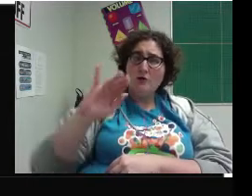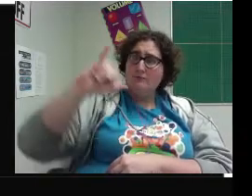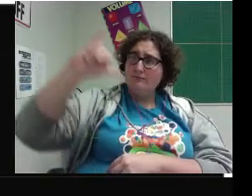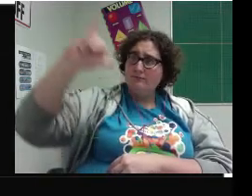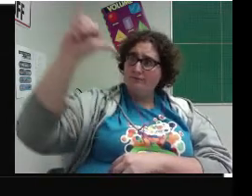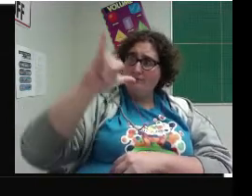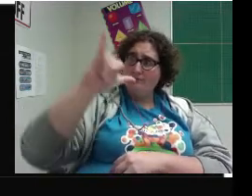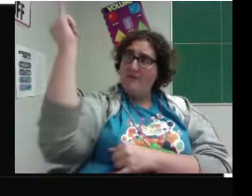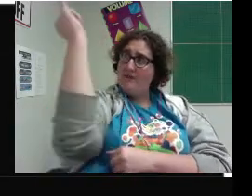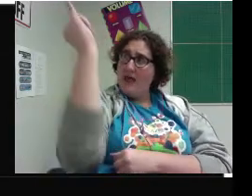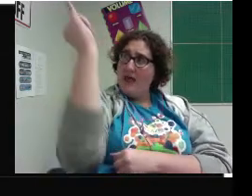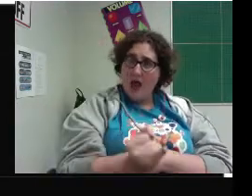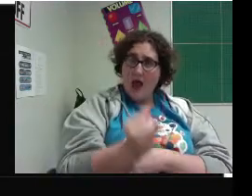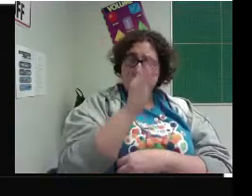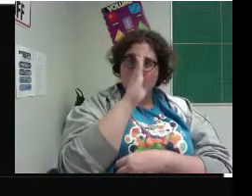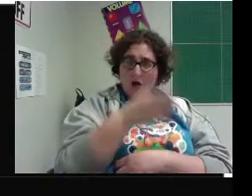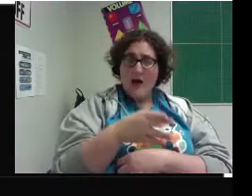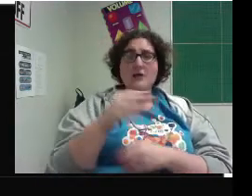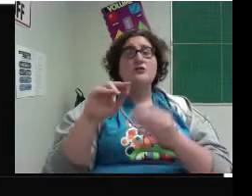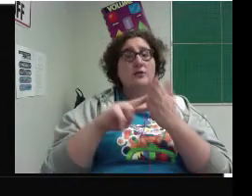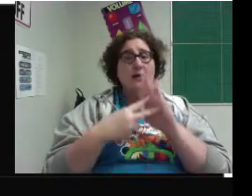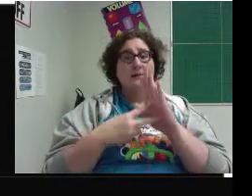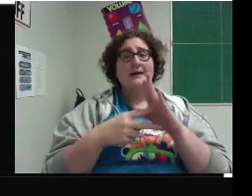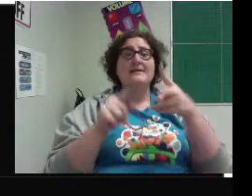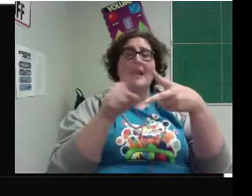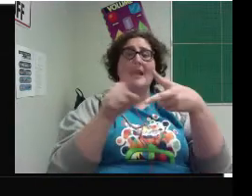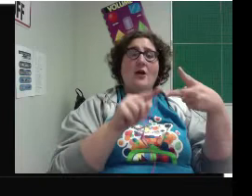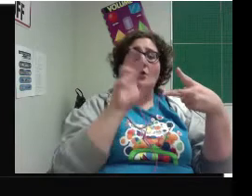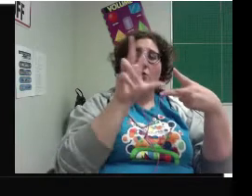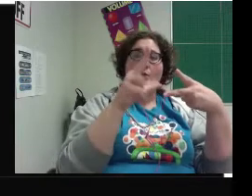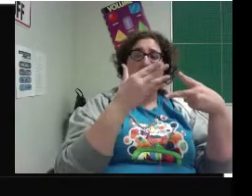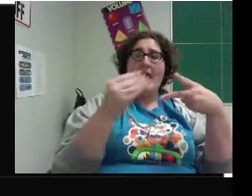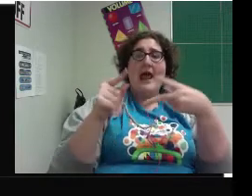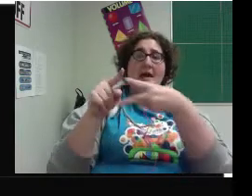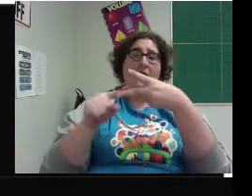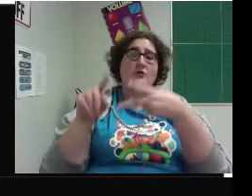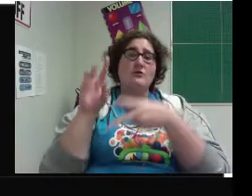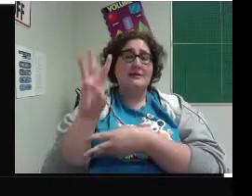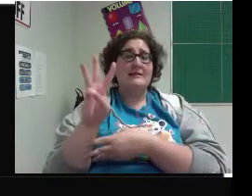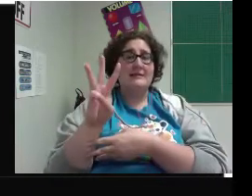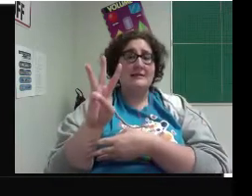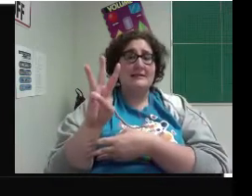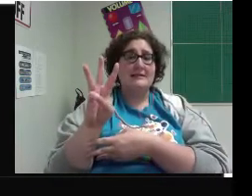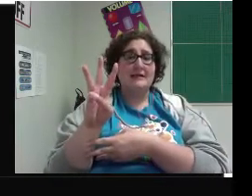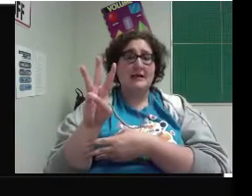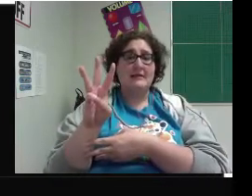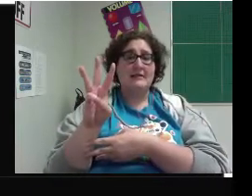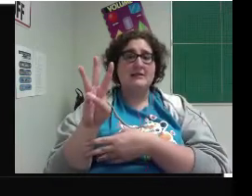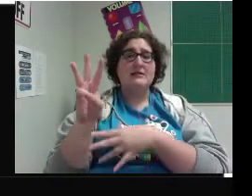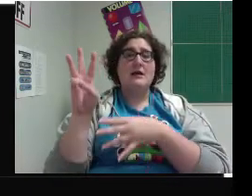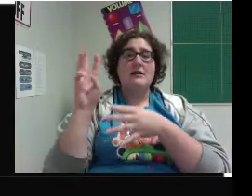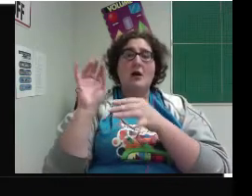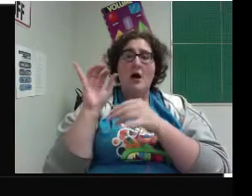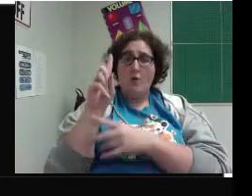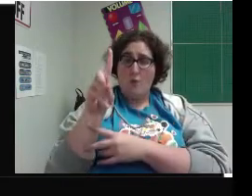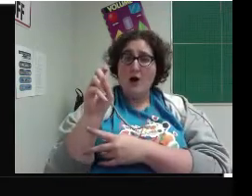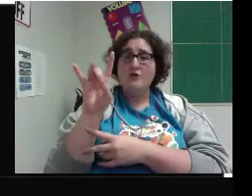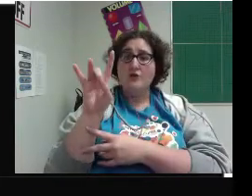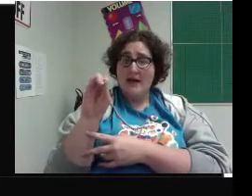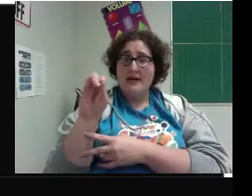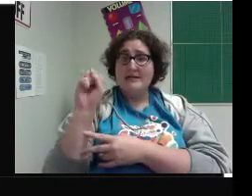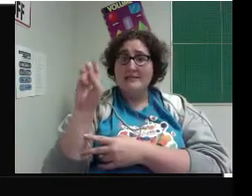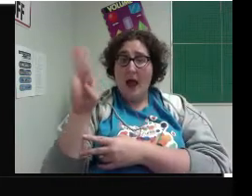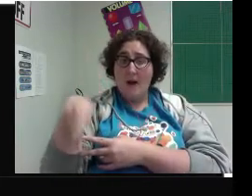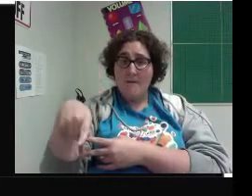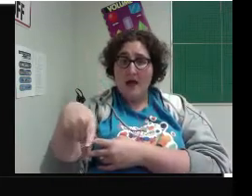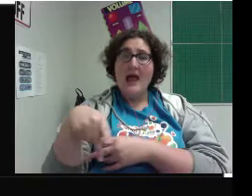be supplementary. So we can say that angle 3 and angle 6 are supplementary, and angle 4 and angle